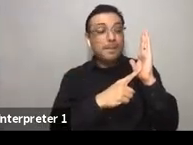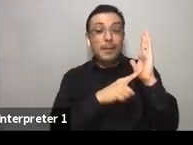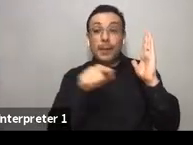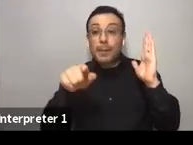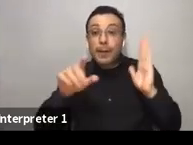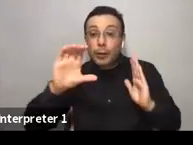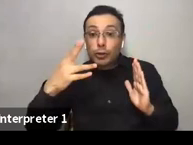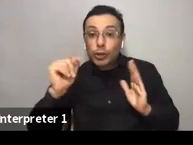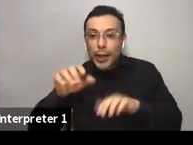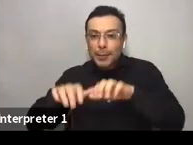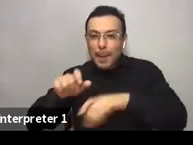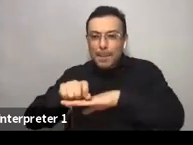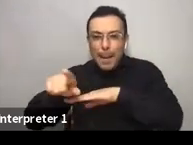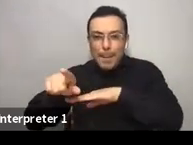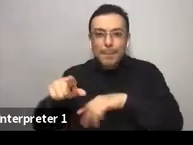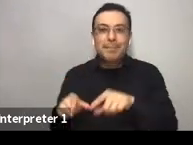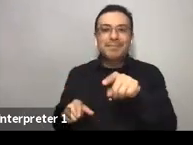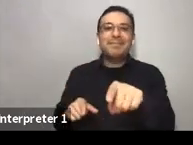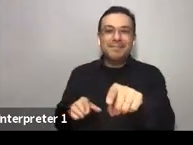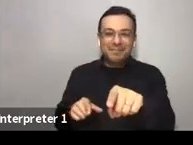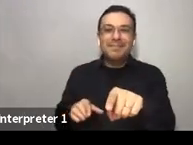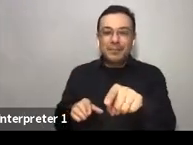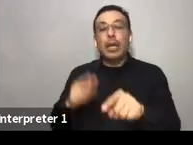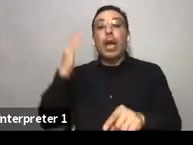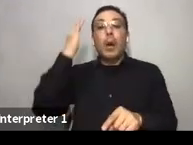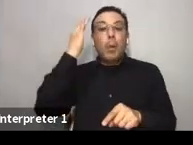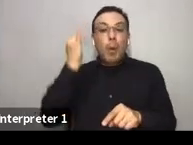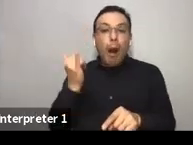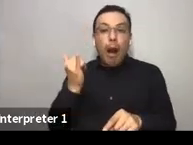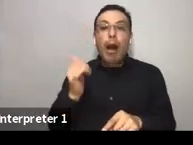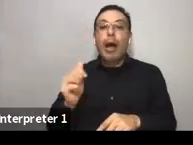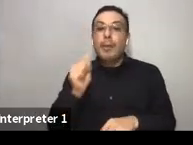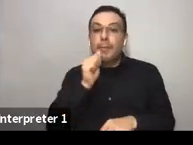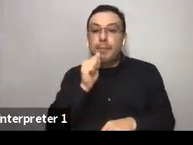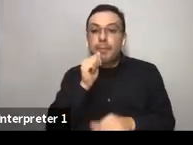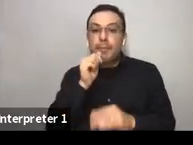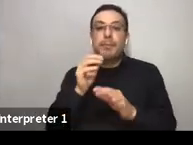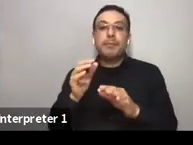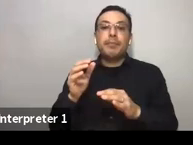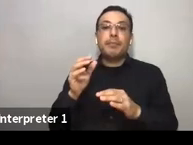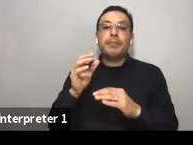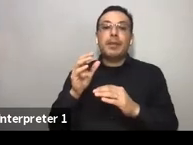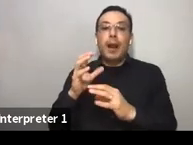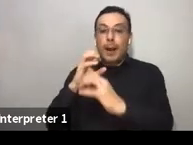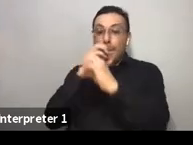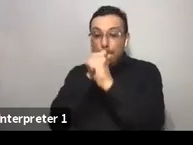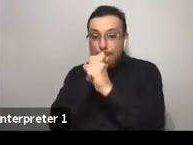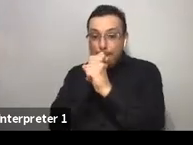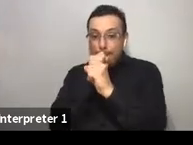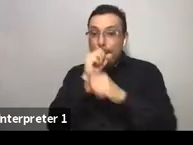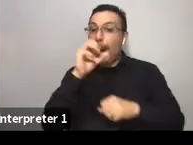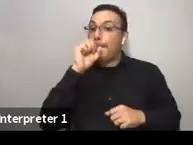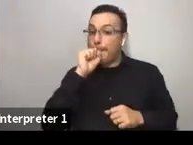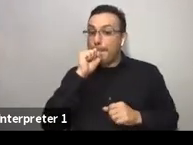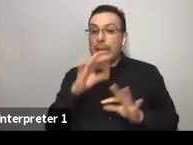one of the resources, Why Privacy and Confidentiality Matter to Victims of DV. So I put these in there for a deeper dive because we're going to